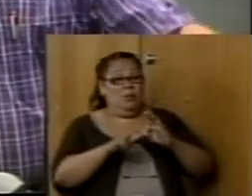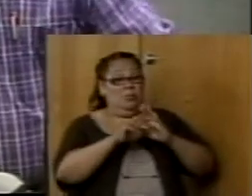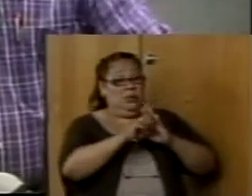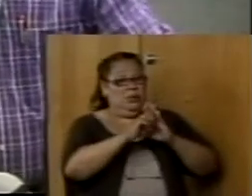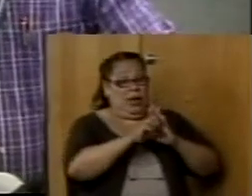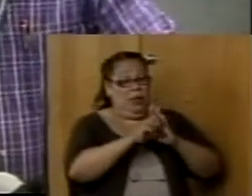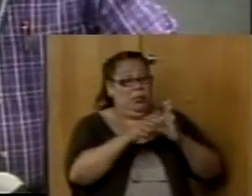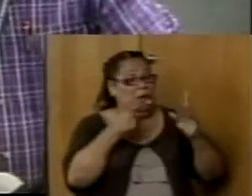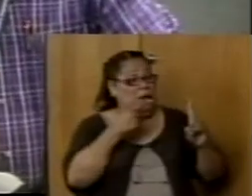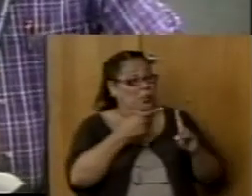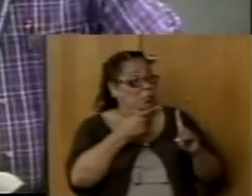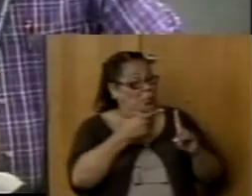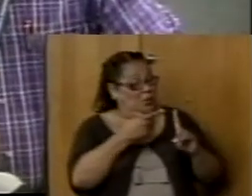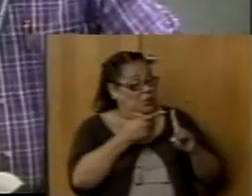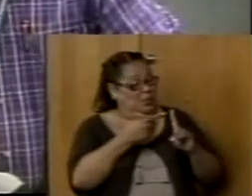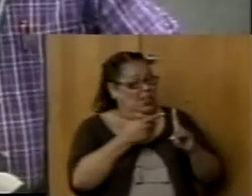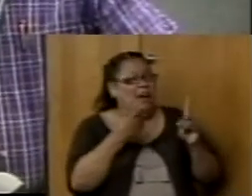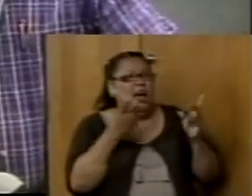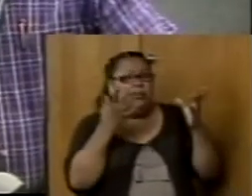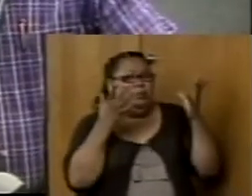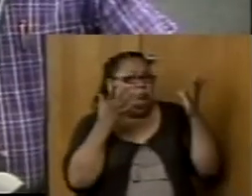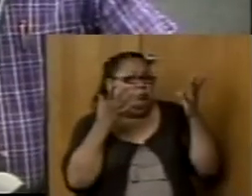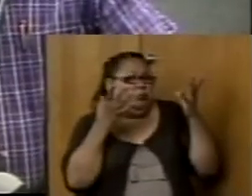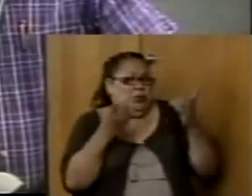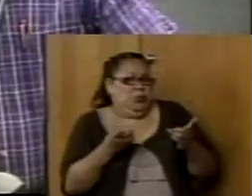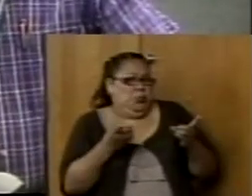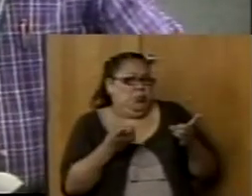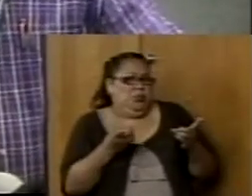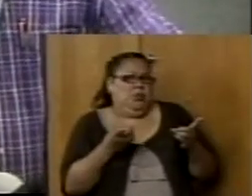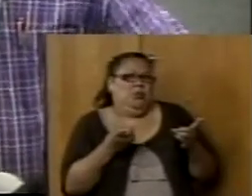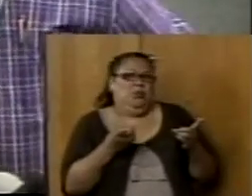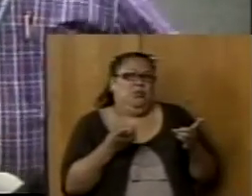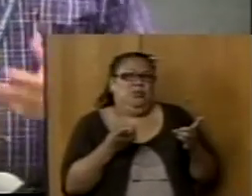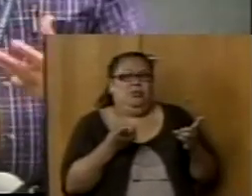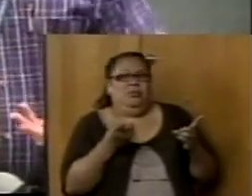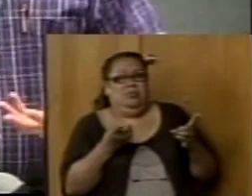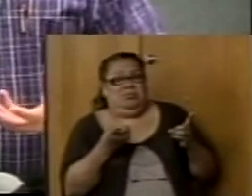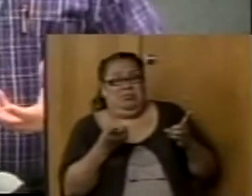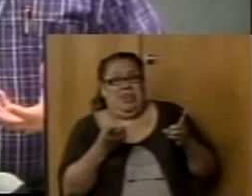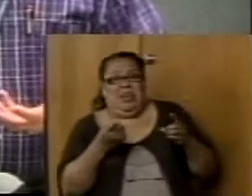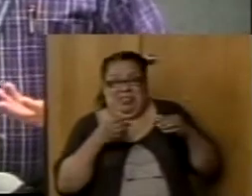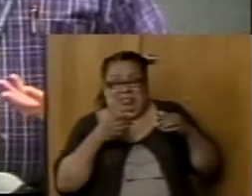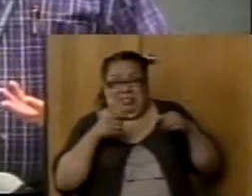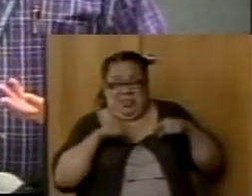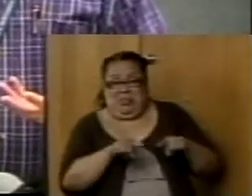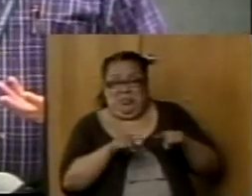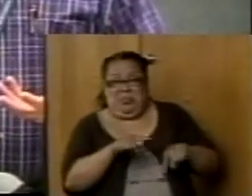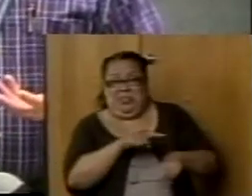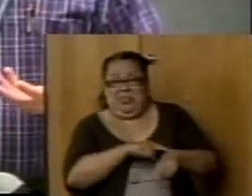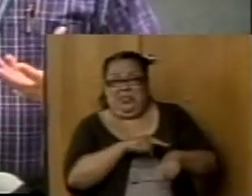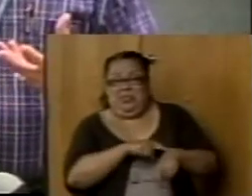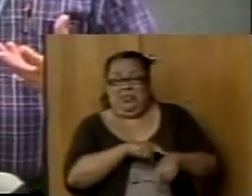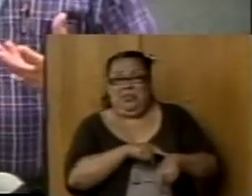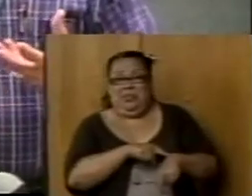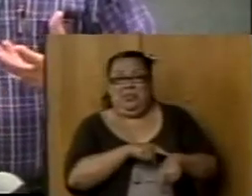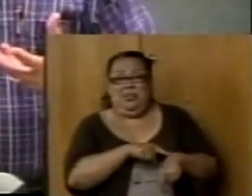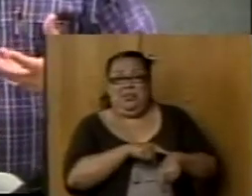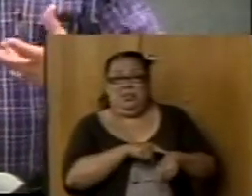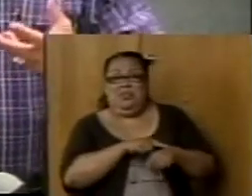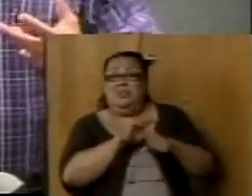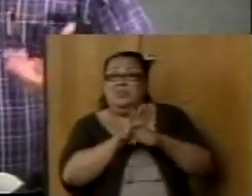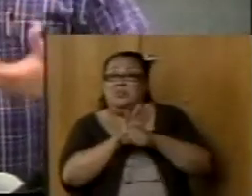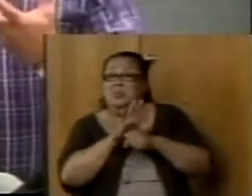sampling points and determine if that during the abatement, if there's